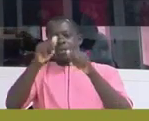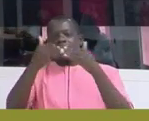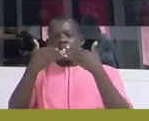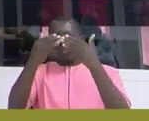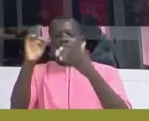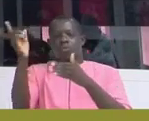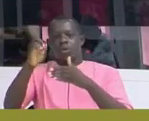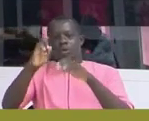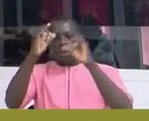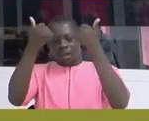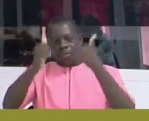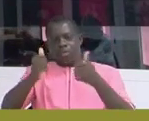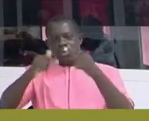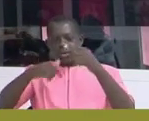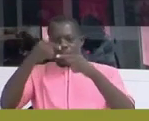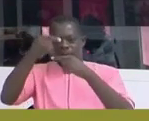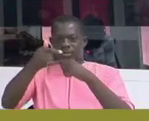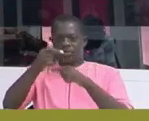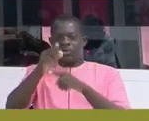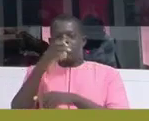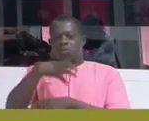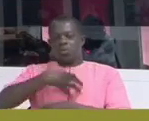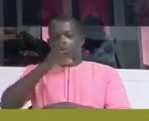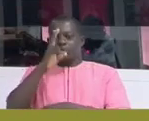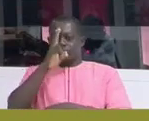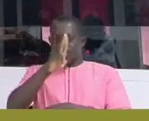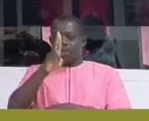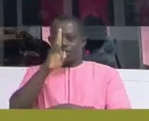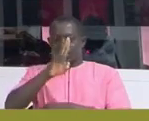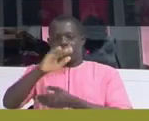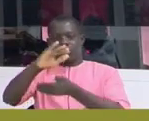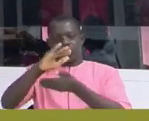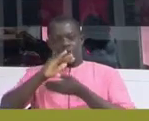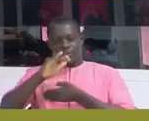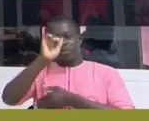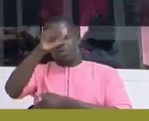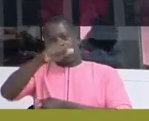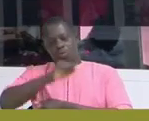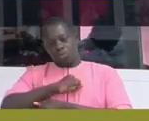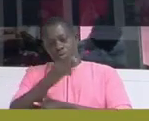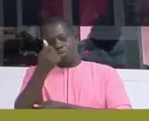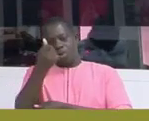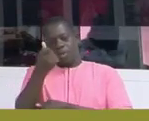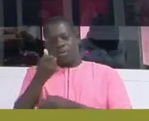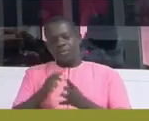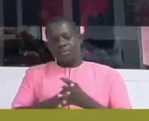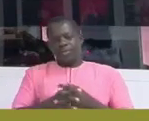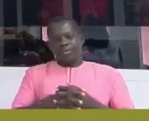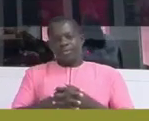So tell us what happened next as you try to get your money.